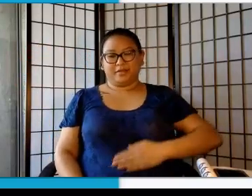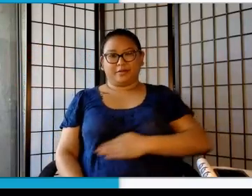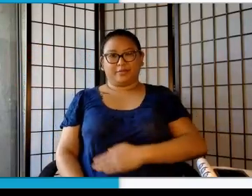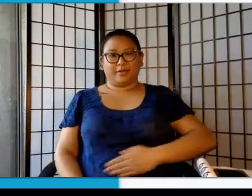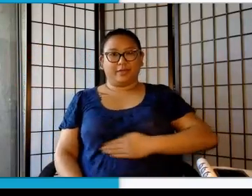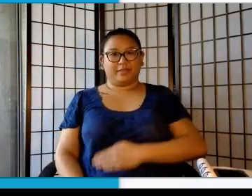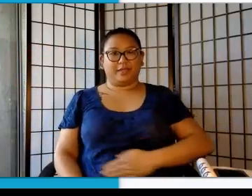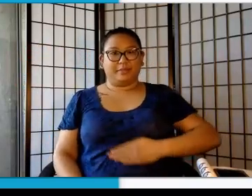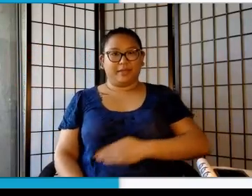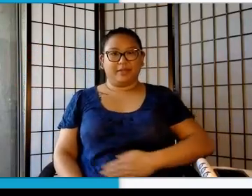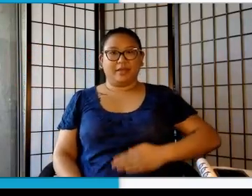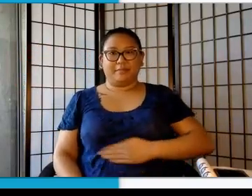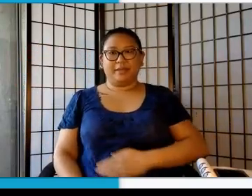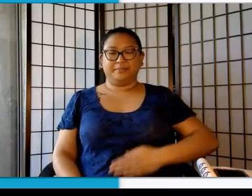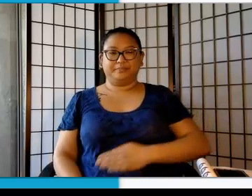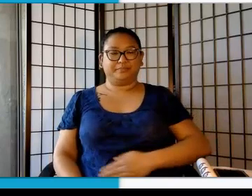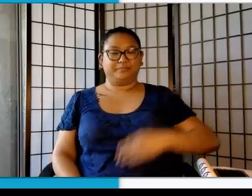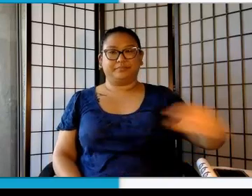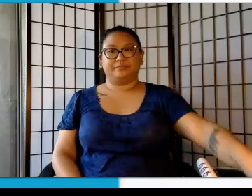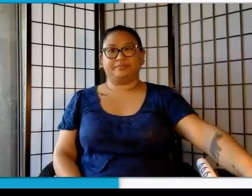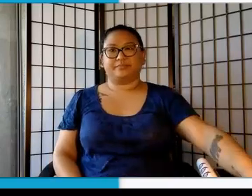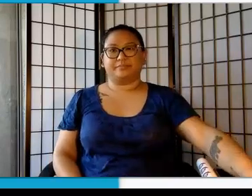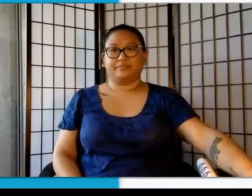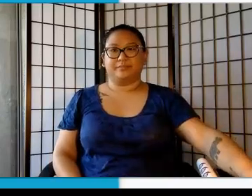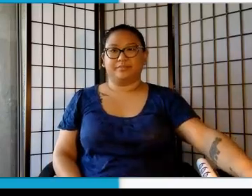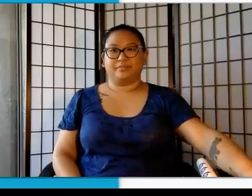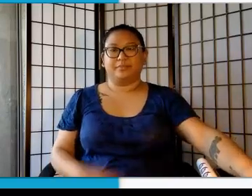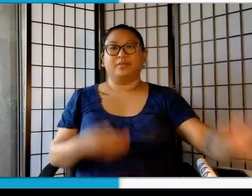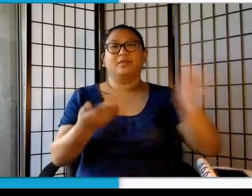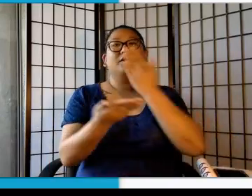Yummy, you're going to rub your tummy. Yummy.